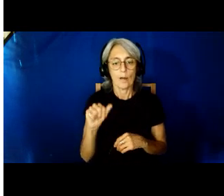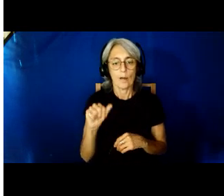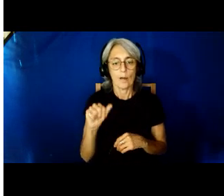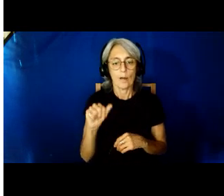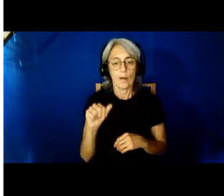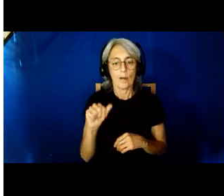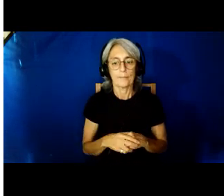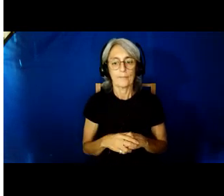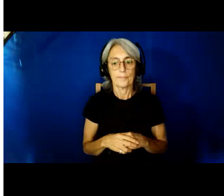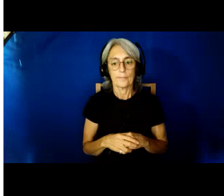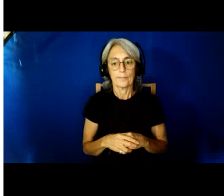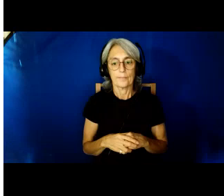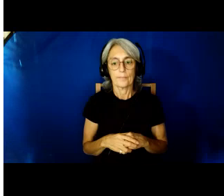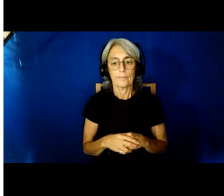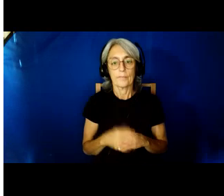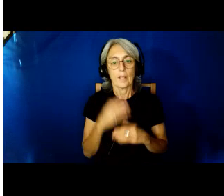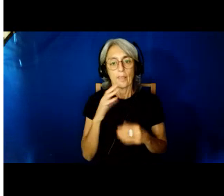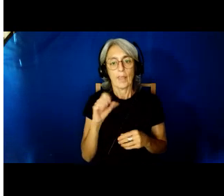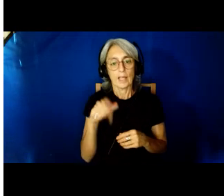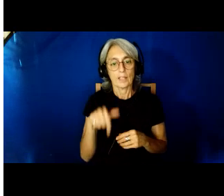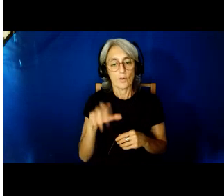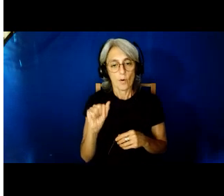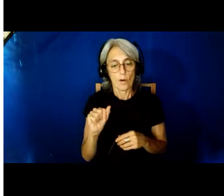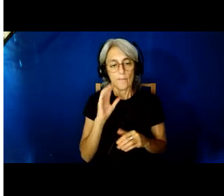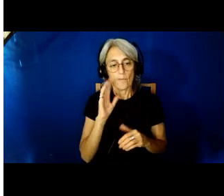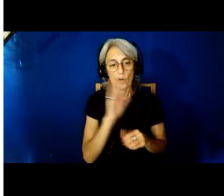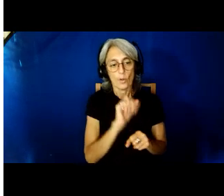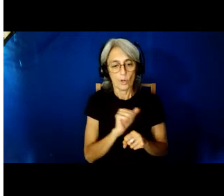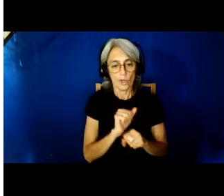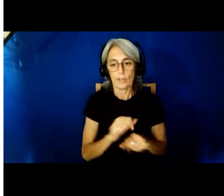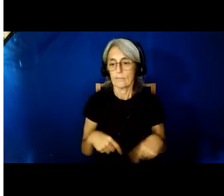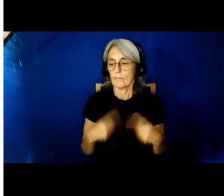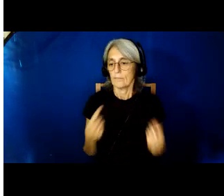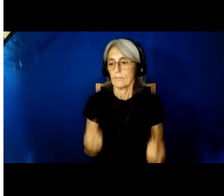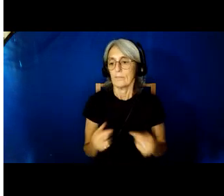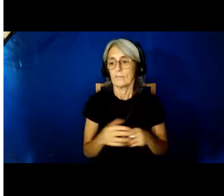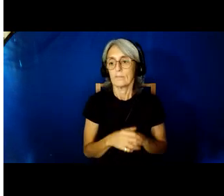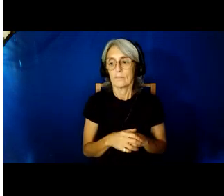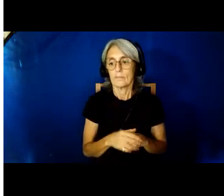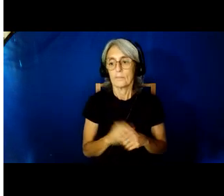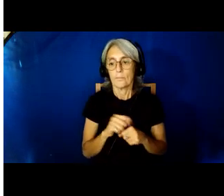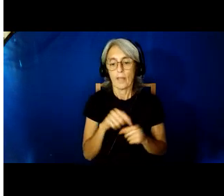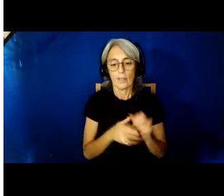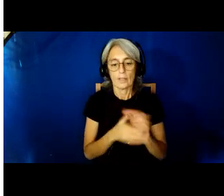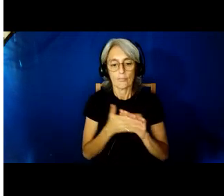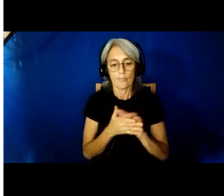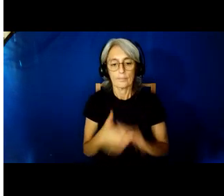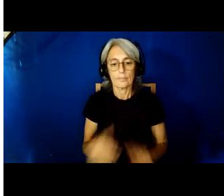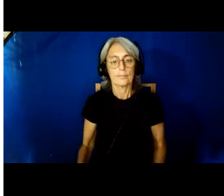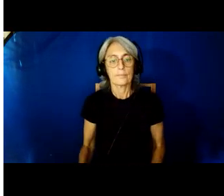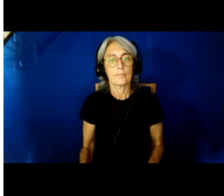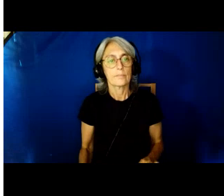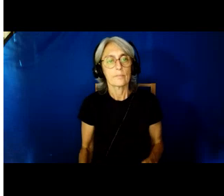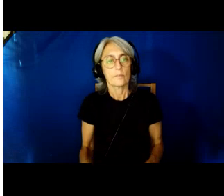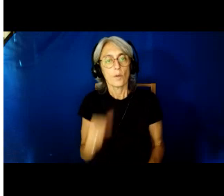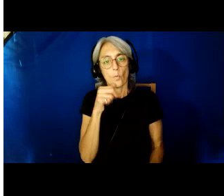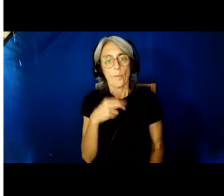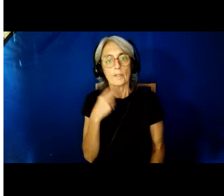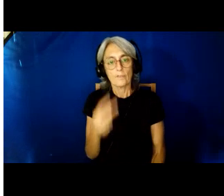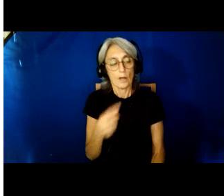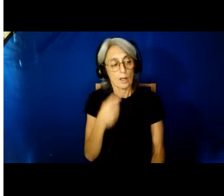take the opportunity to thank Sequoia for all the work she has done to make this possible. If you don't mind, also our colleagues